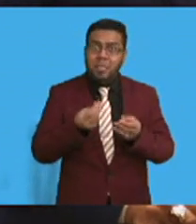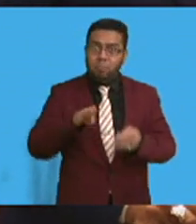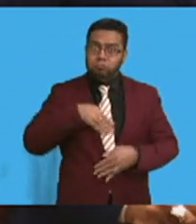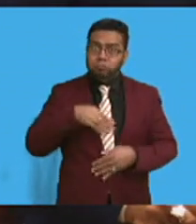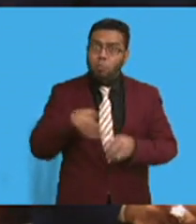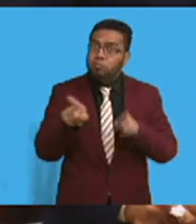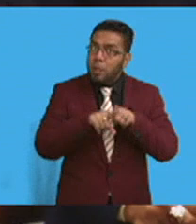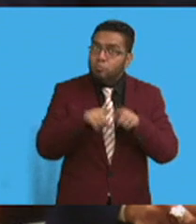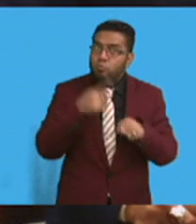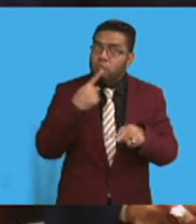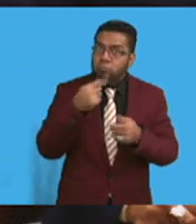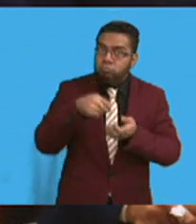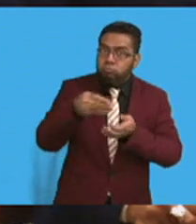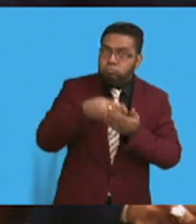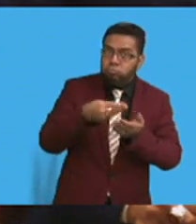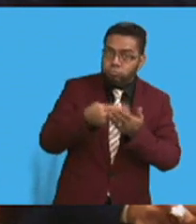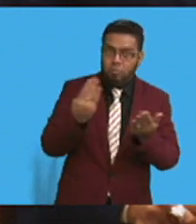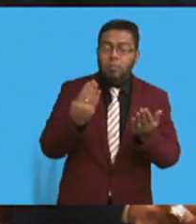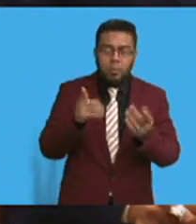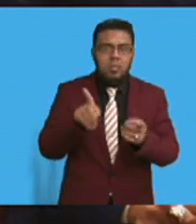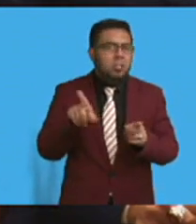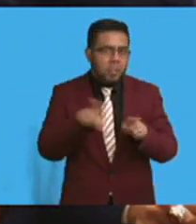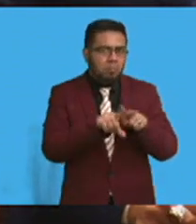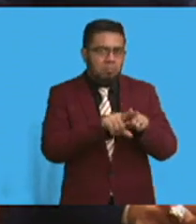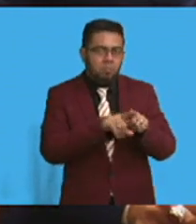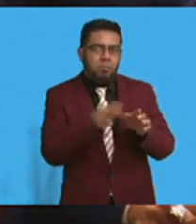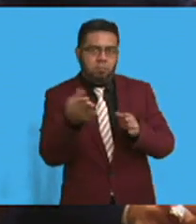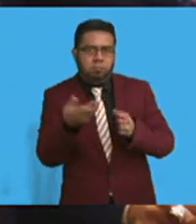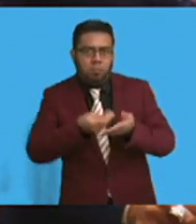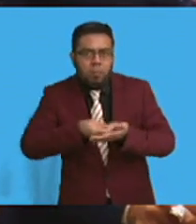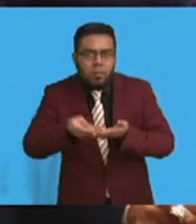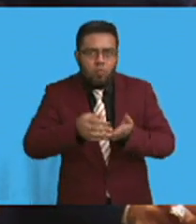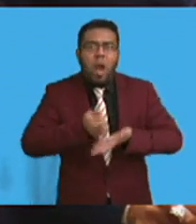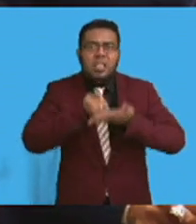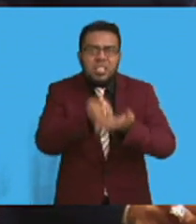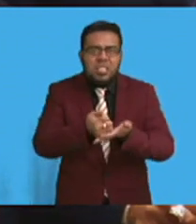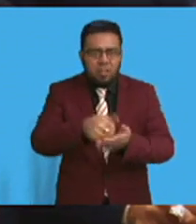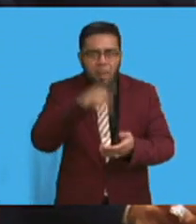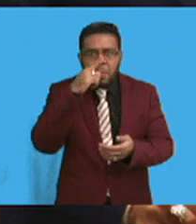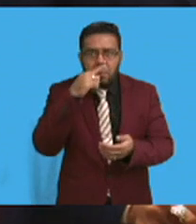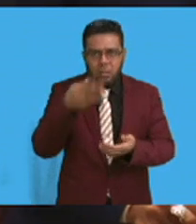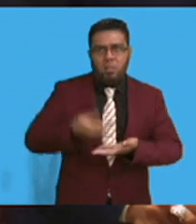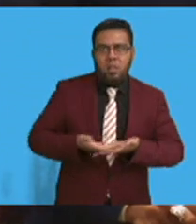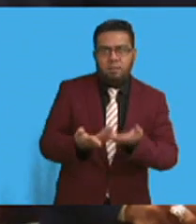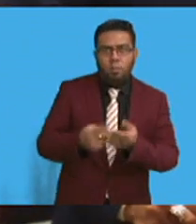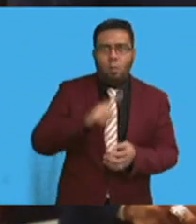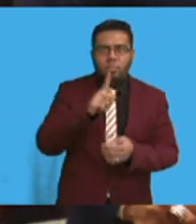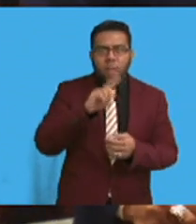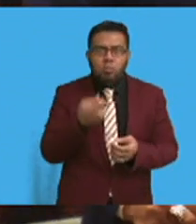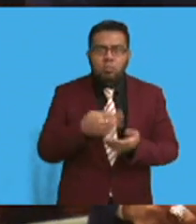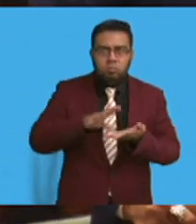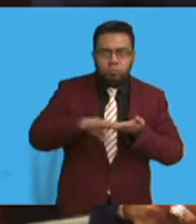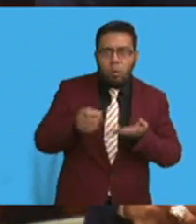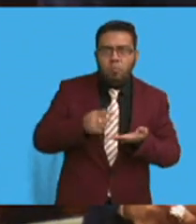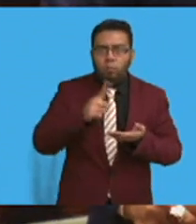TCs Josie and Keni, a comprehensive relief package aimed at assisting Fijians badly affected by the storms. To date, Madam Speaker, we've